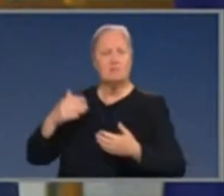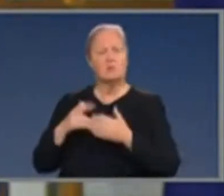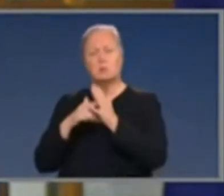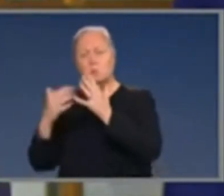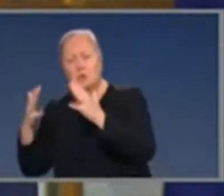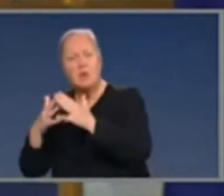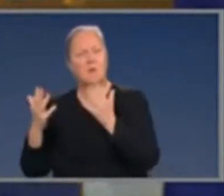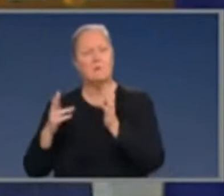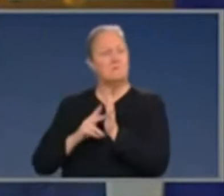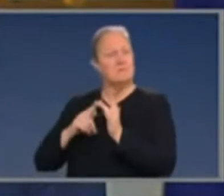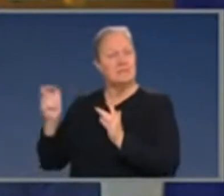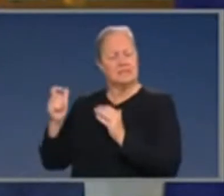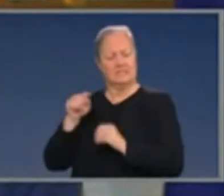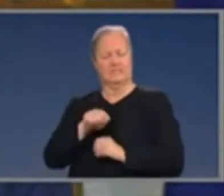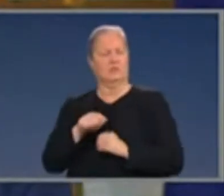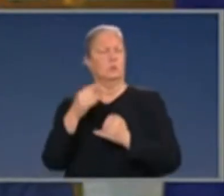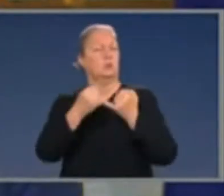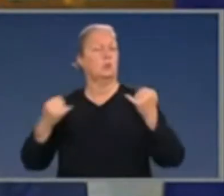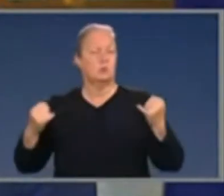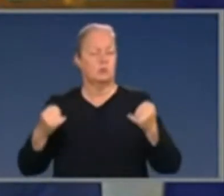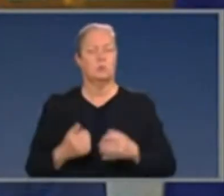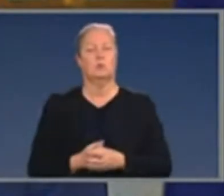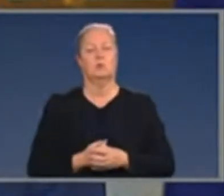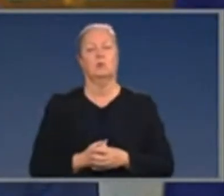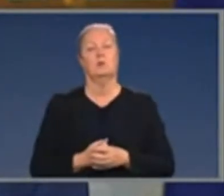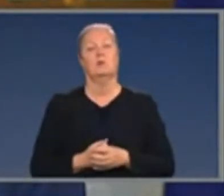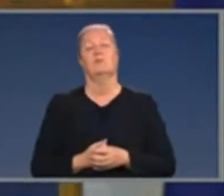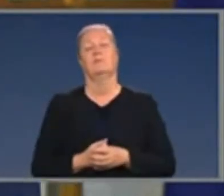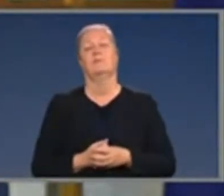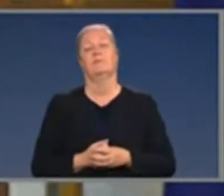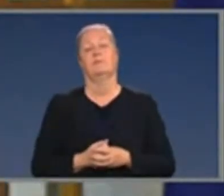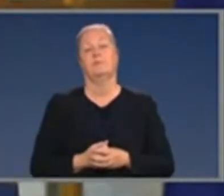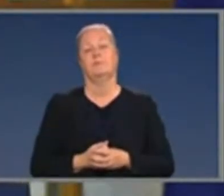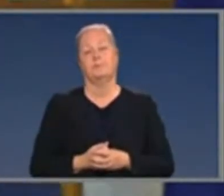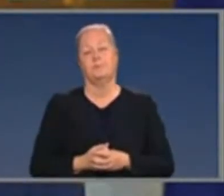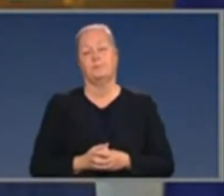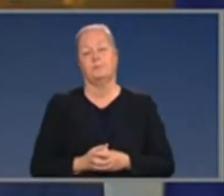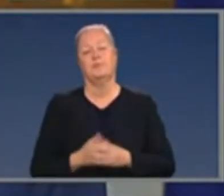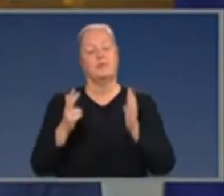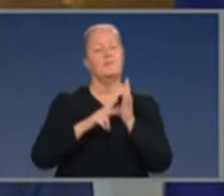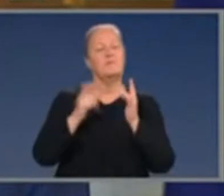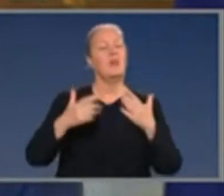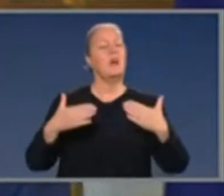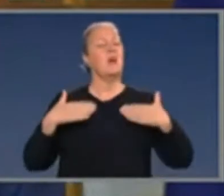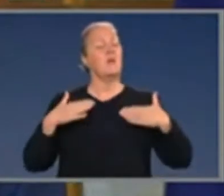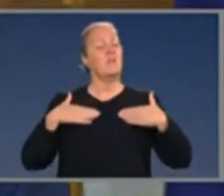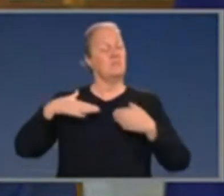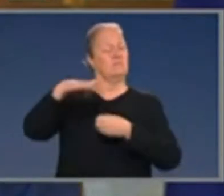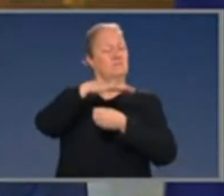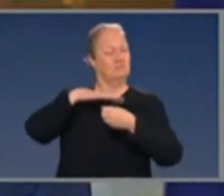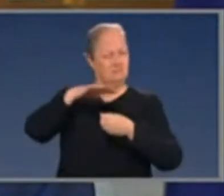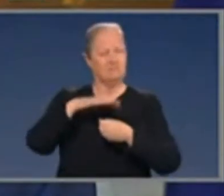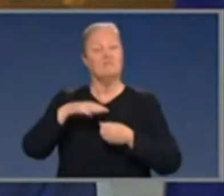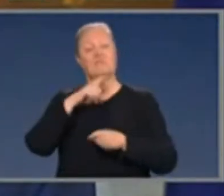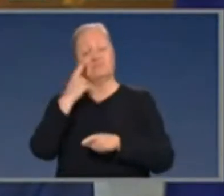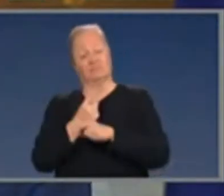outbreaks in Victoria, where the nature of the outbreak was that the public health officials in Victoria decided that the entire